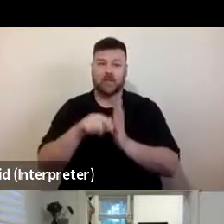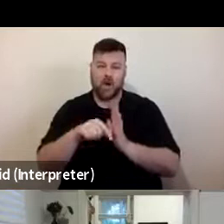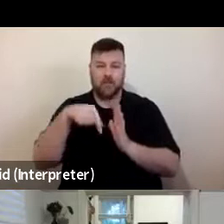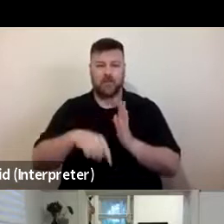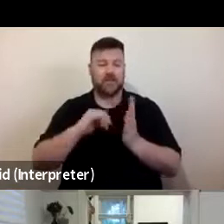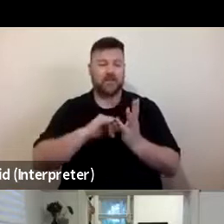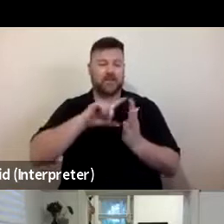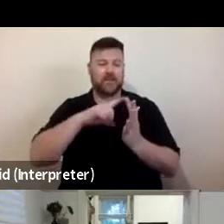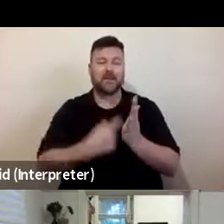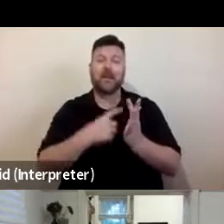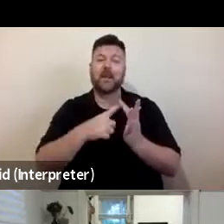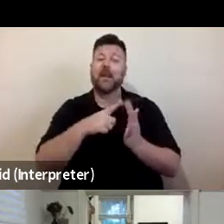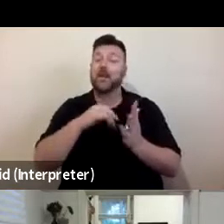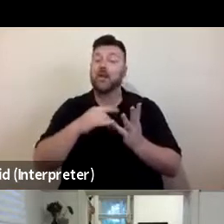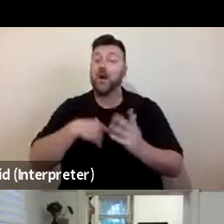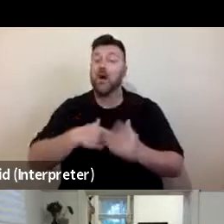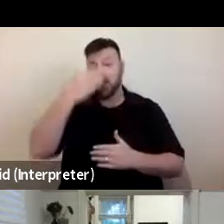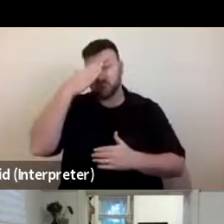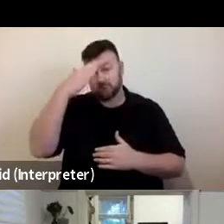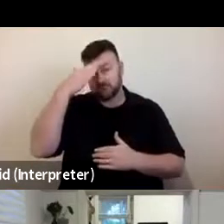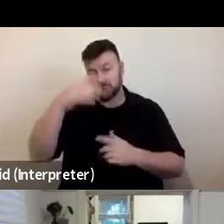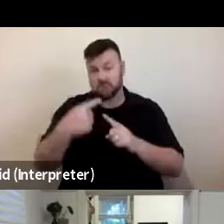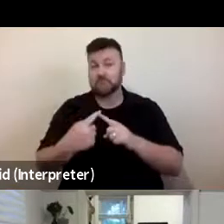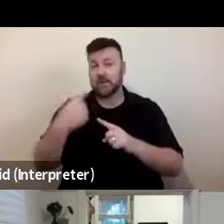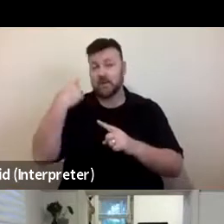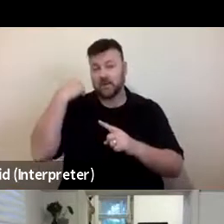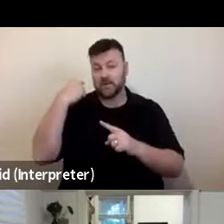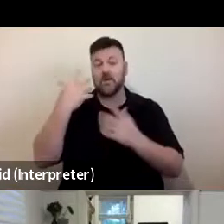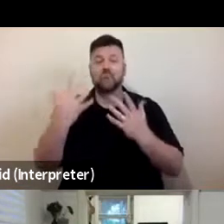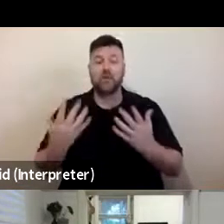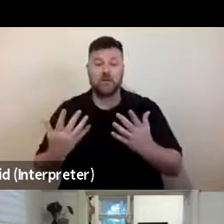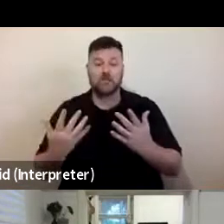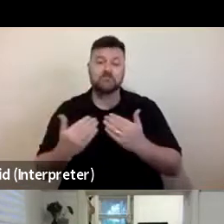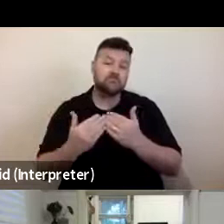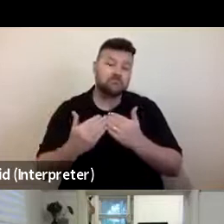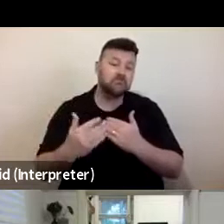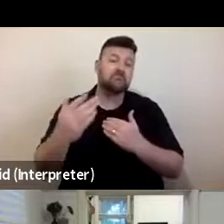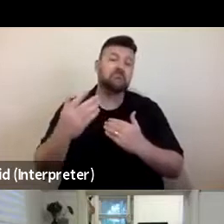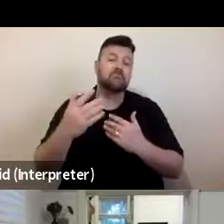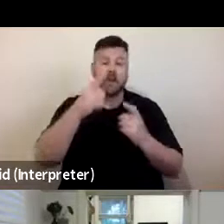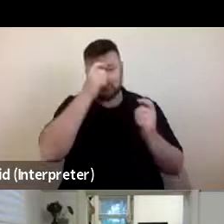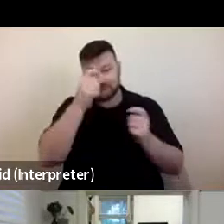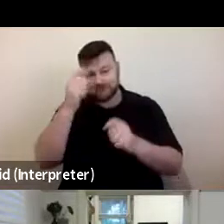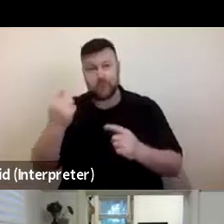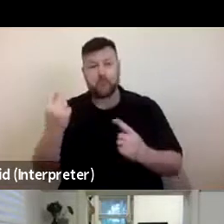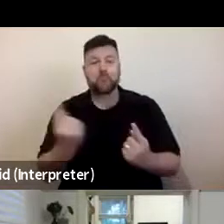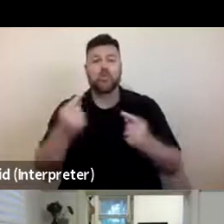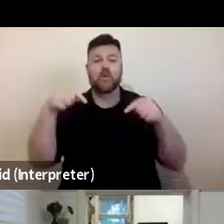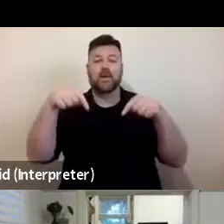digitally. I'd like to pay my respects to elders past and present and acknowledge all First Nations peoples present and online